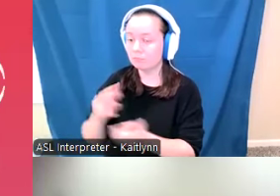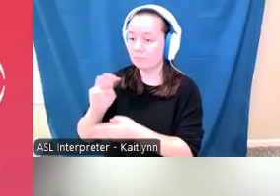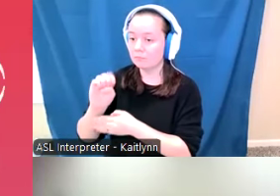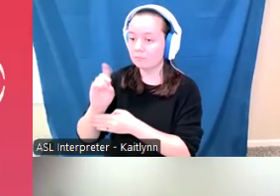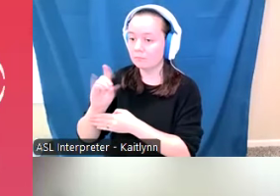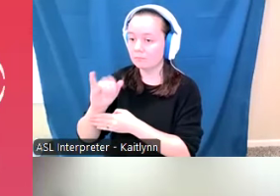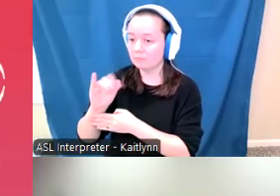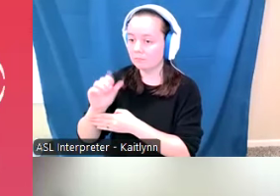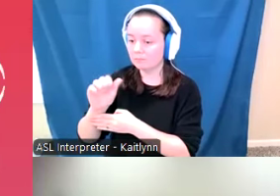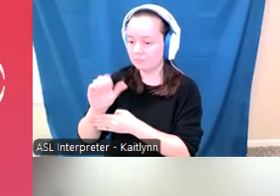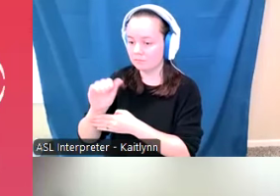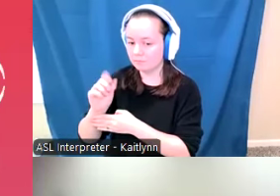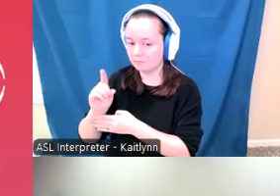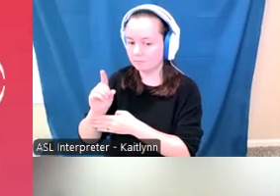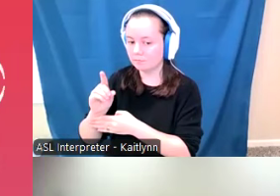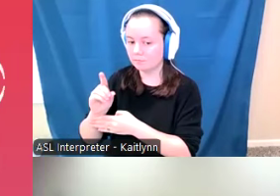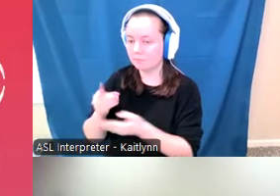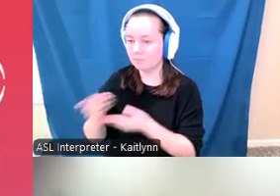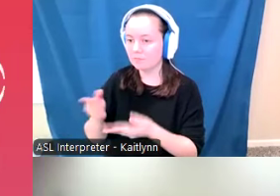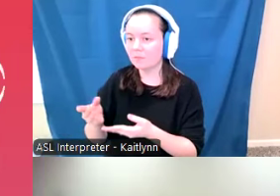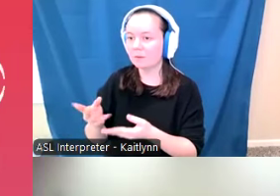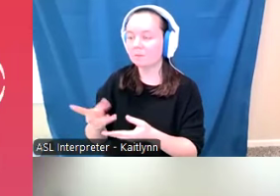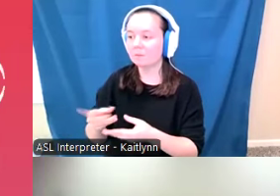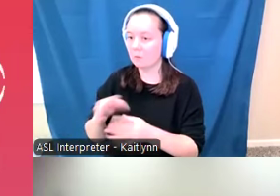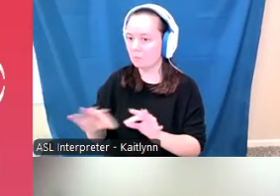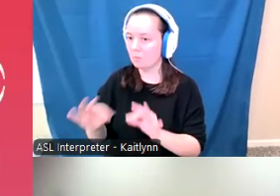ensuring support for direct care professionals.